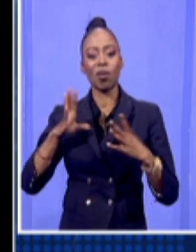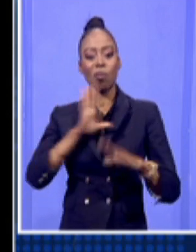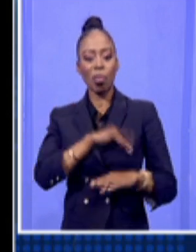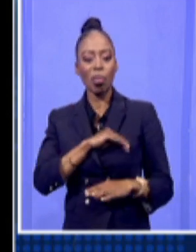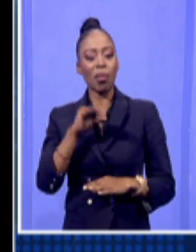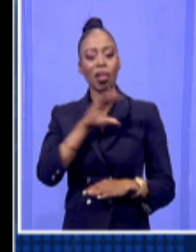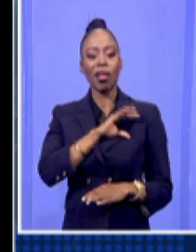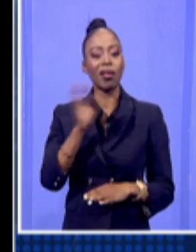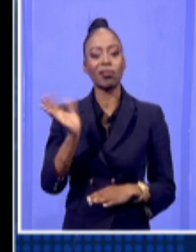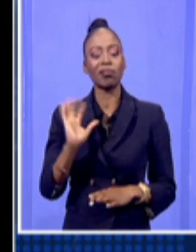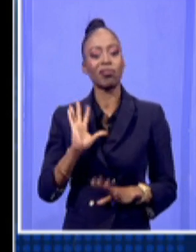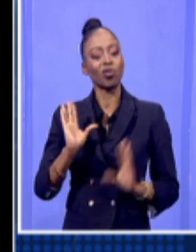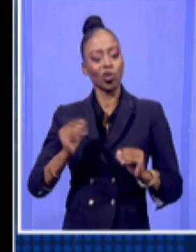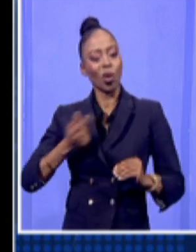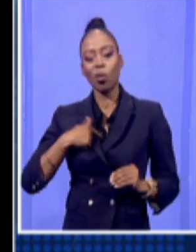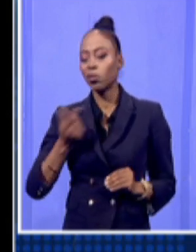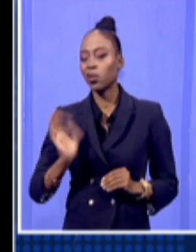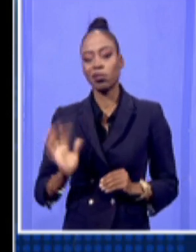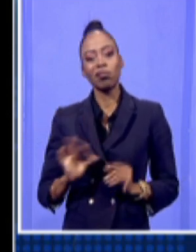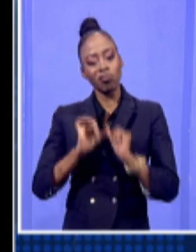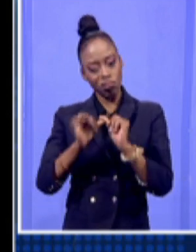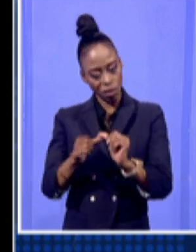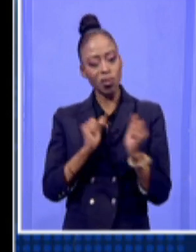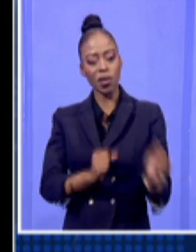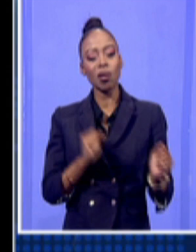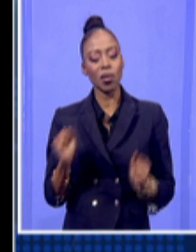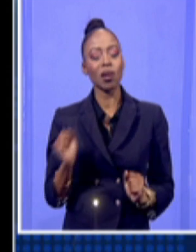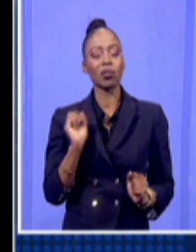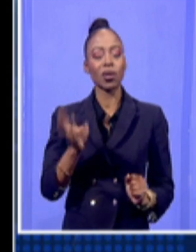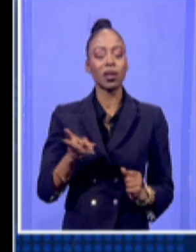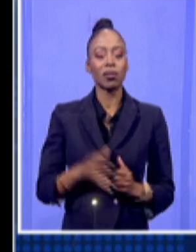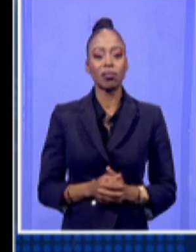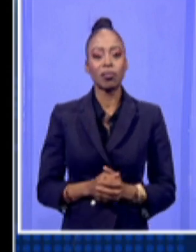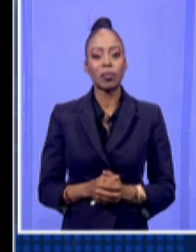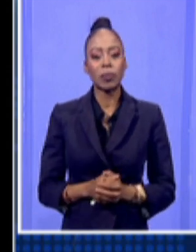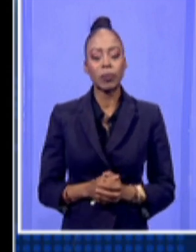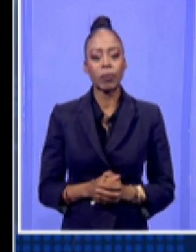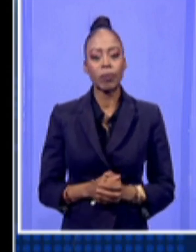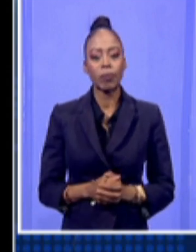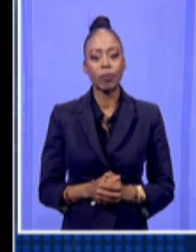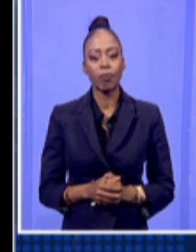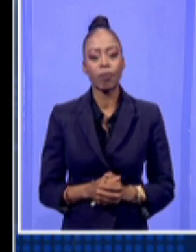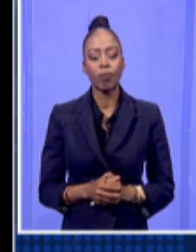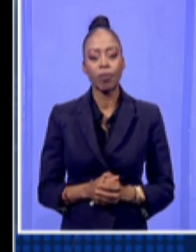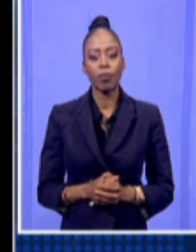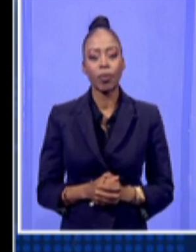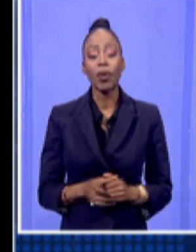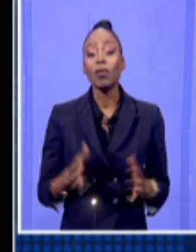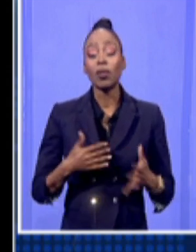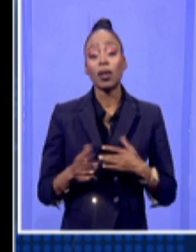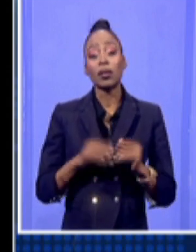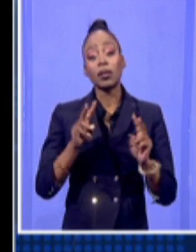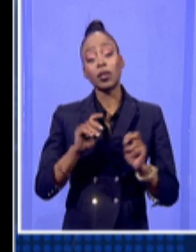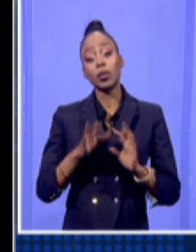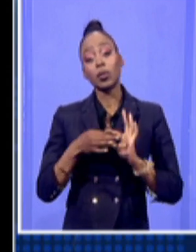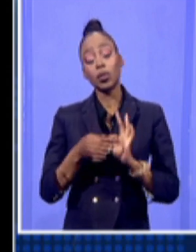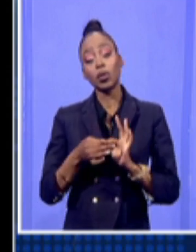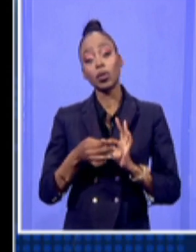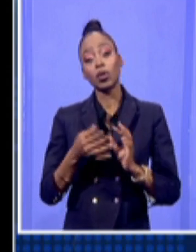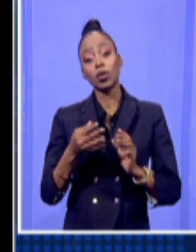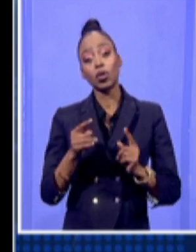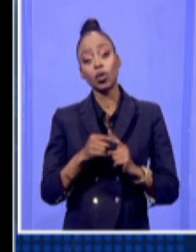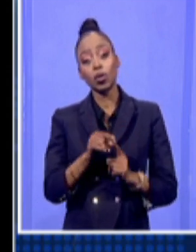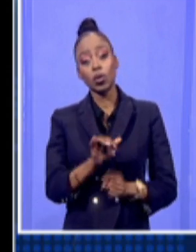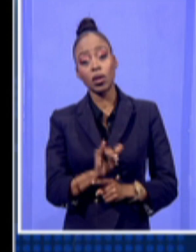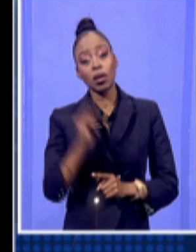That's not going to stop. If that is any intention that's ill with regard to that, then I